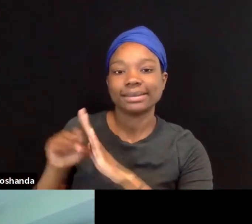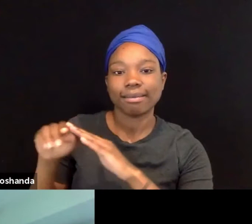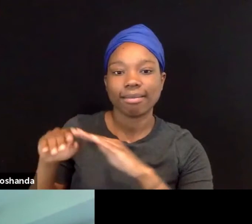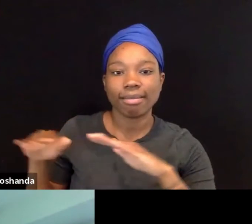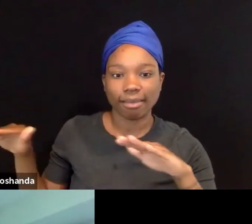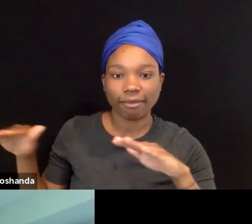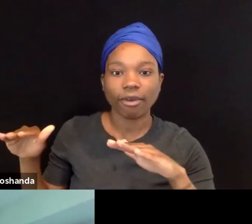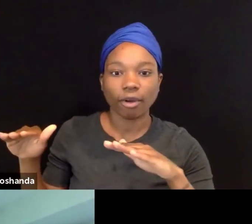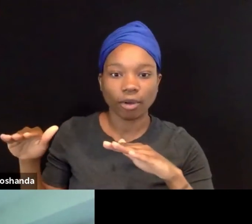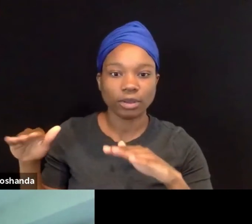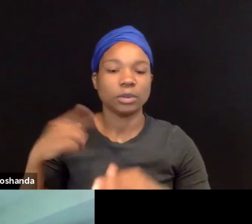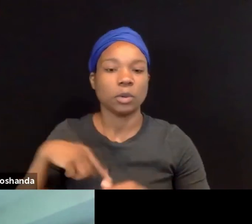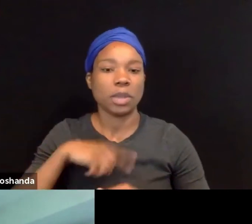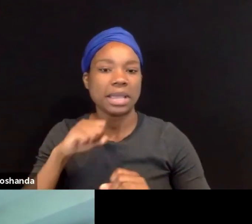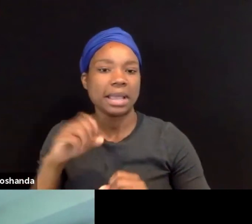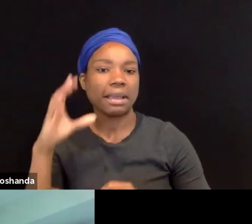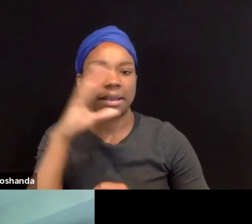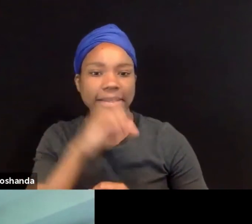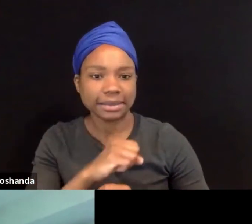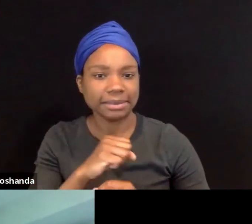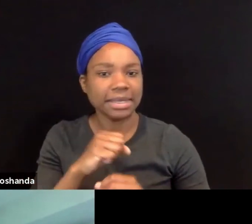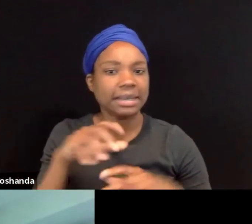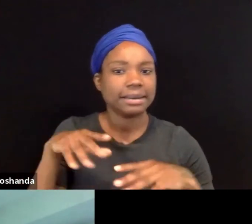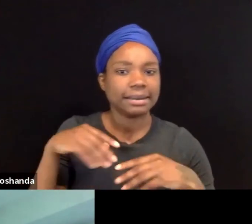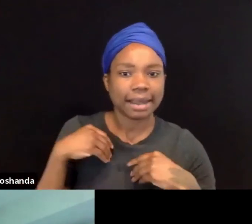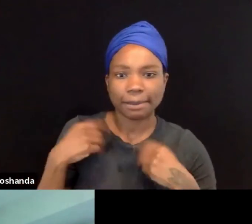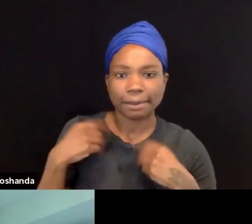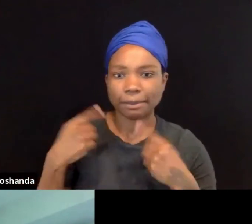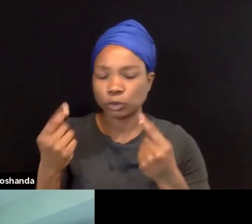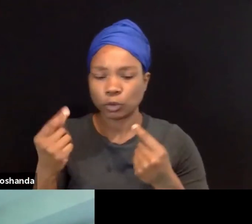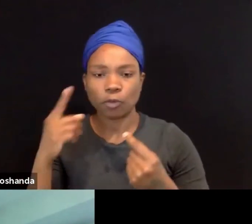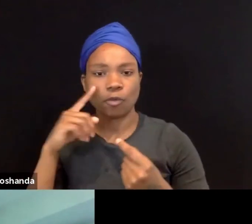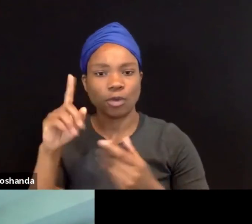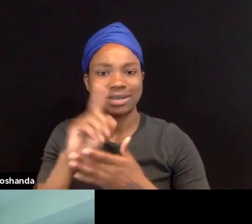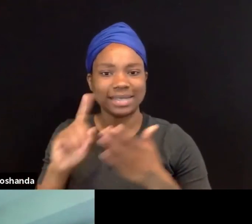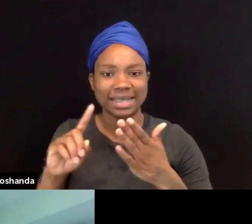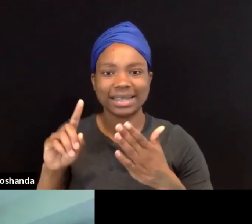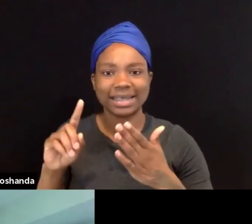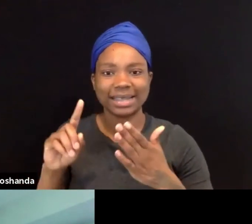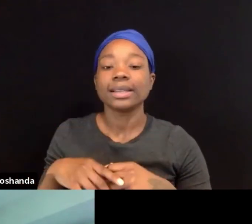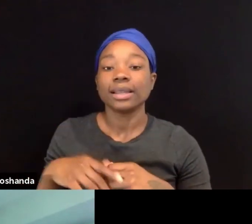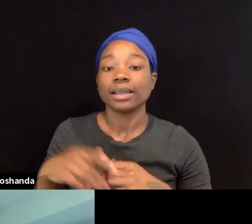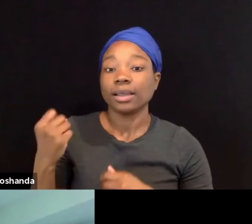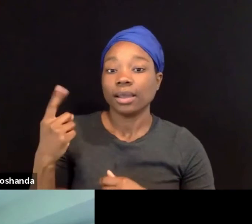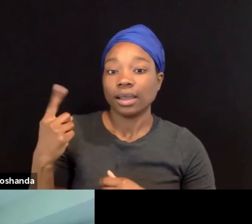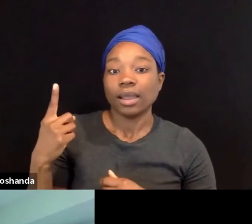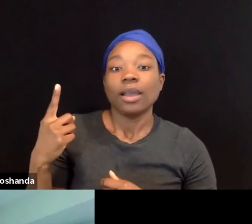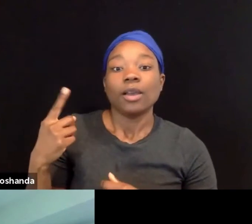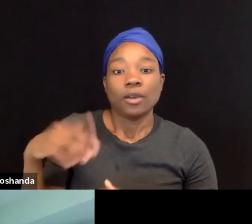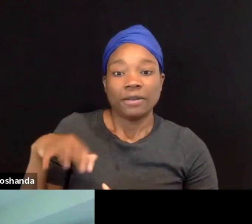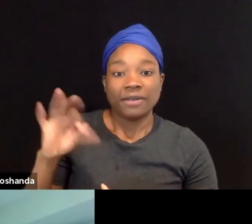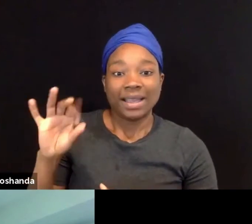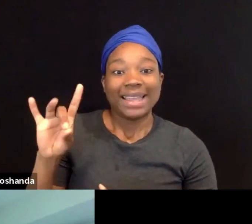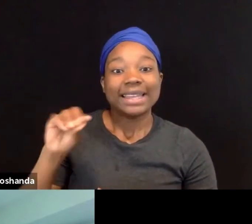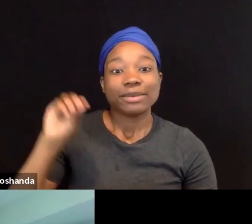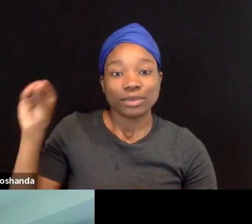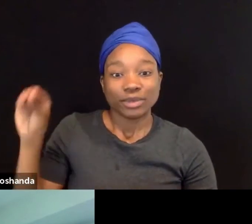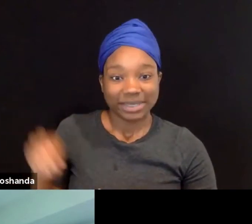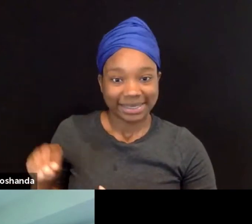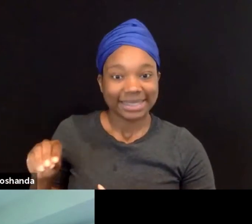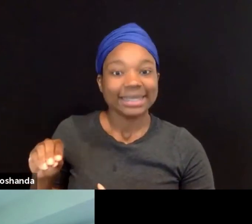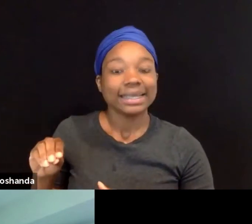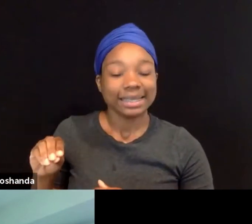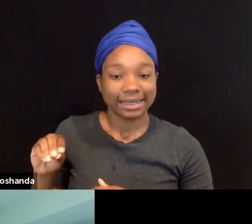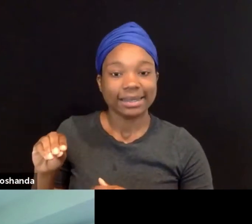built prior to 1983, the year that the most recent flood-related building codes were adopted. Because they were not built up